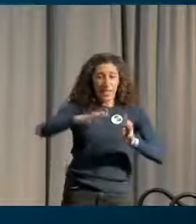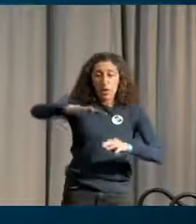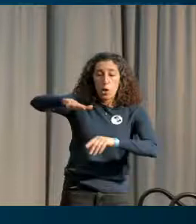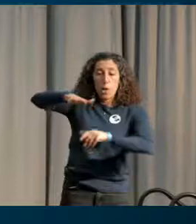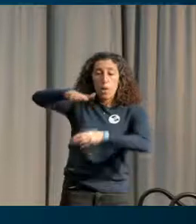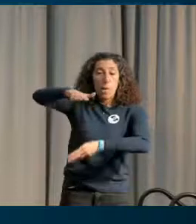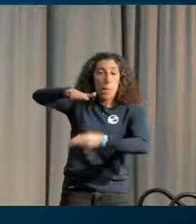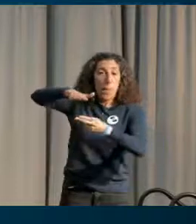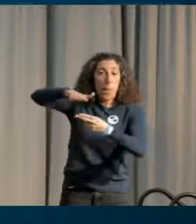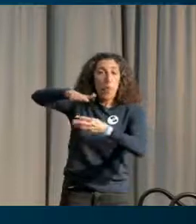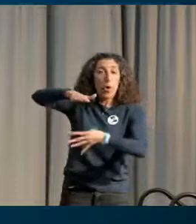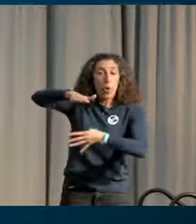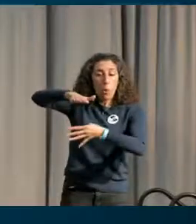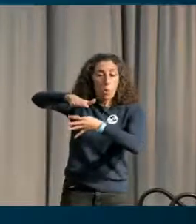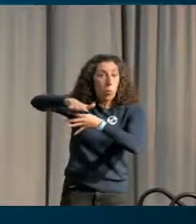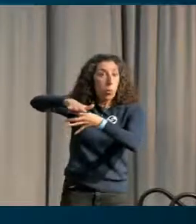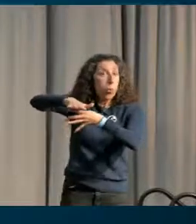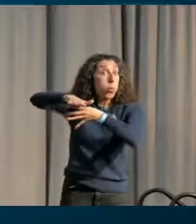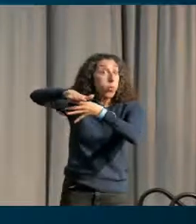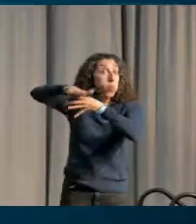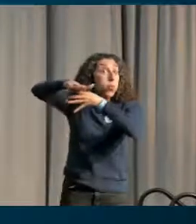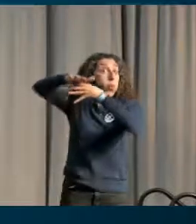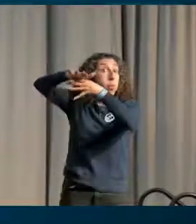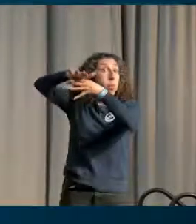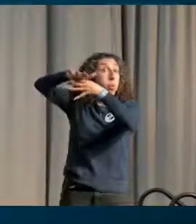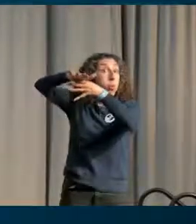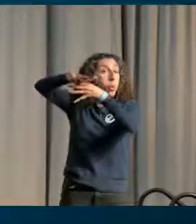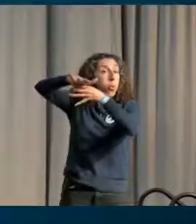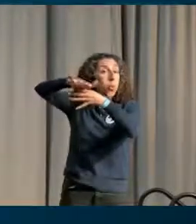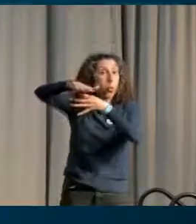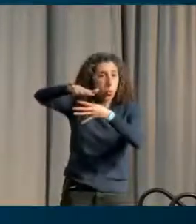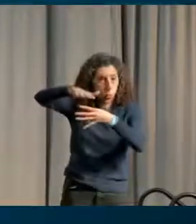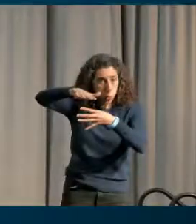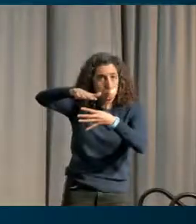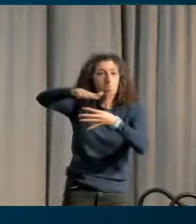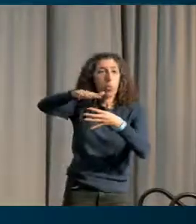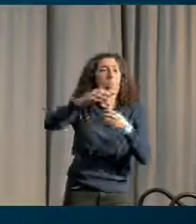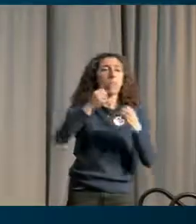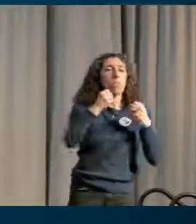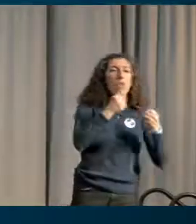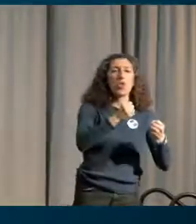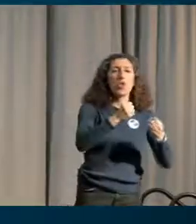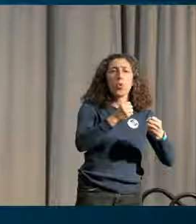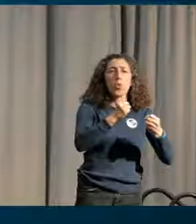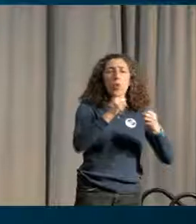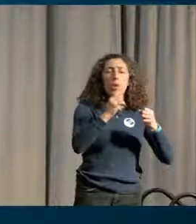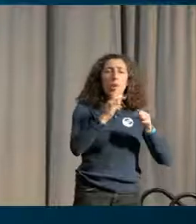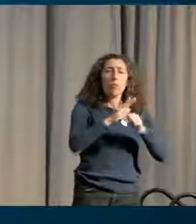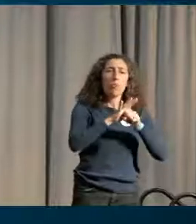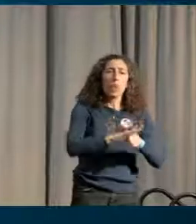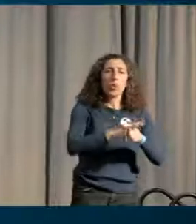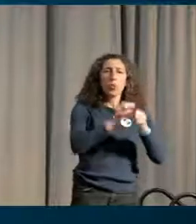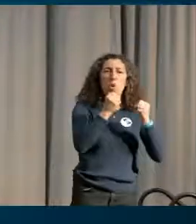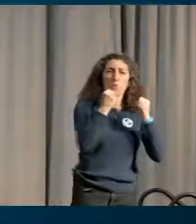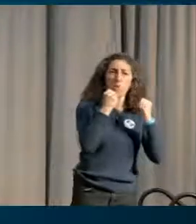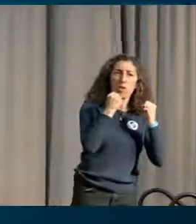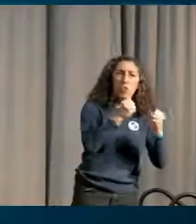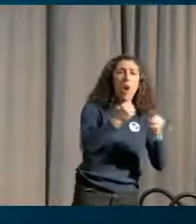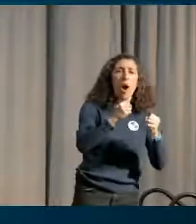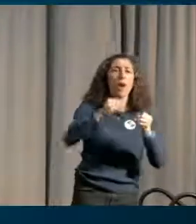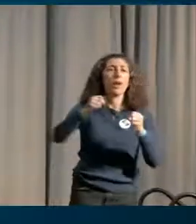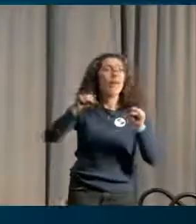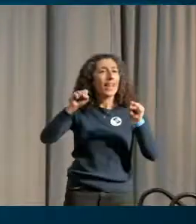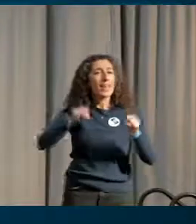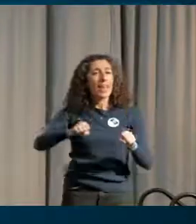help this plane go up in the air. Another way to think of this, and with our beach ball too, is with some